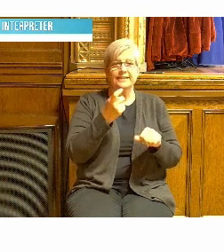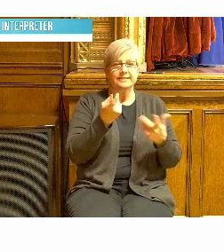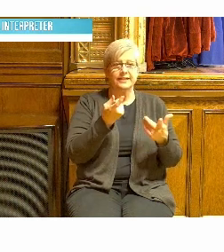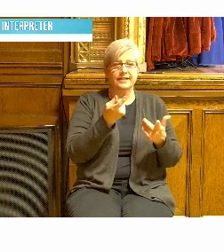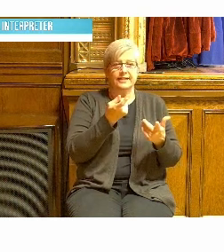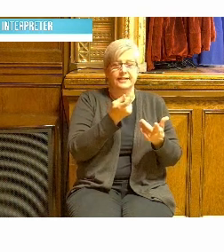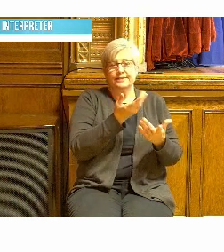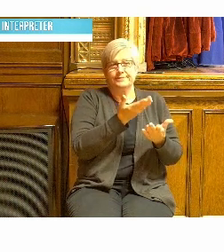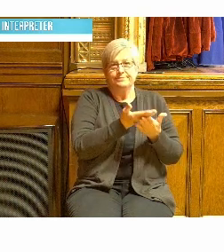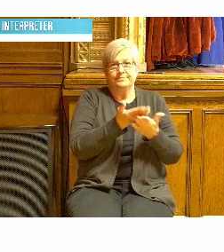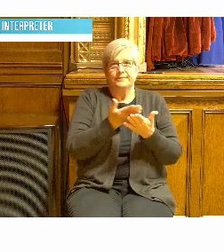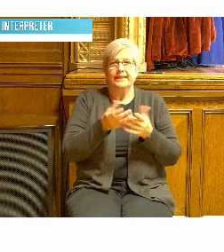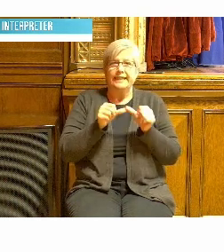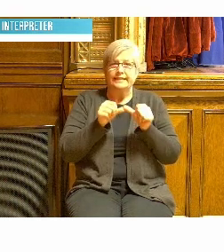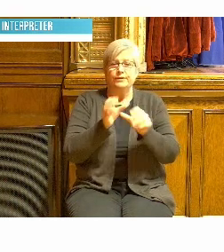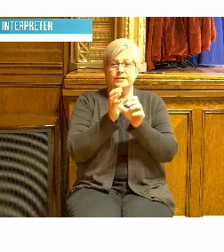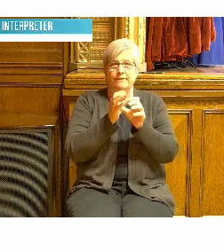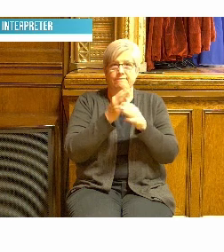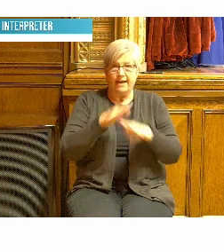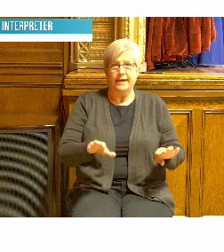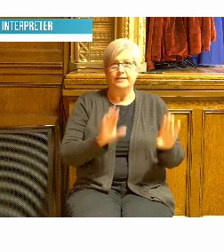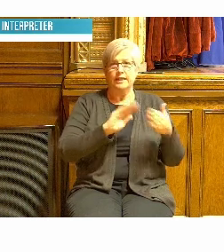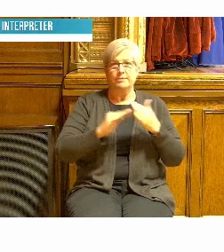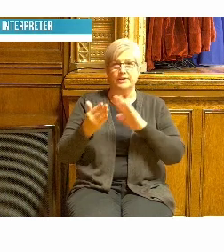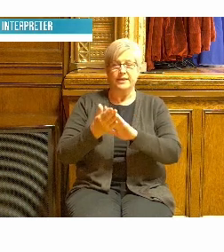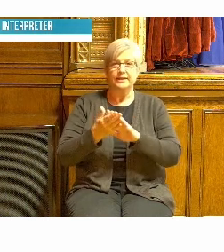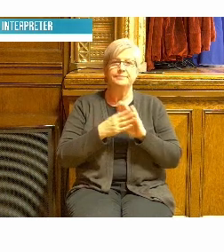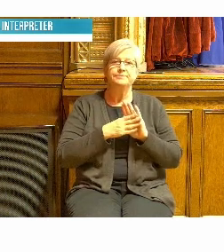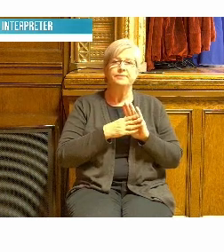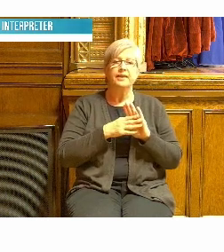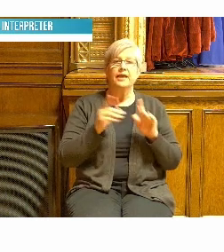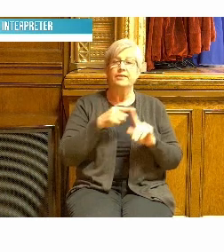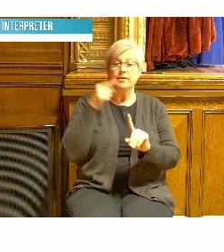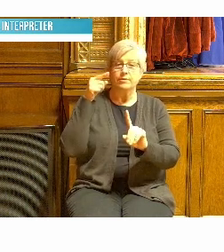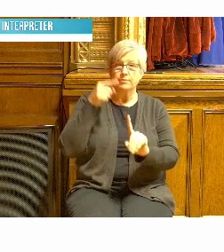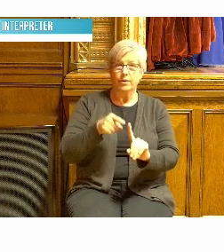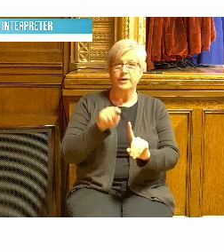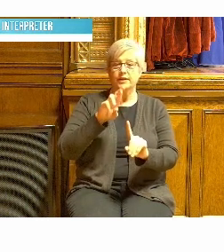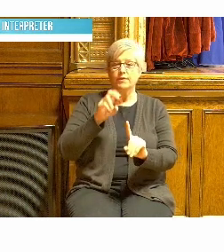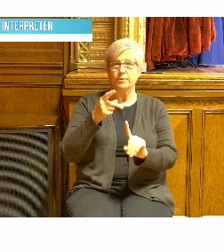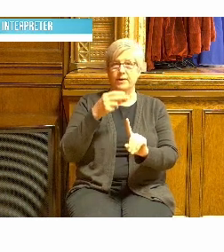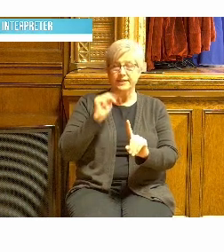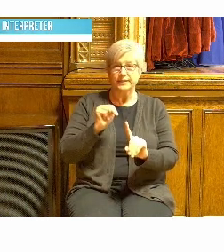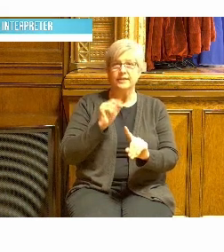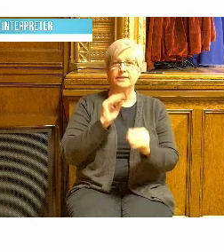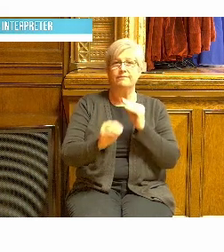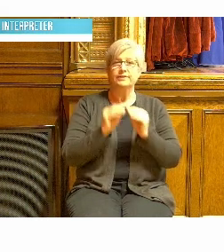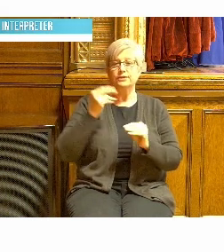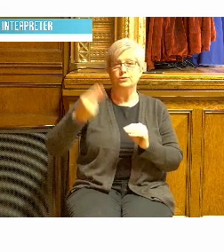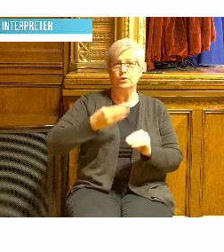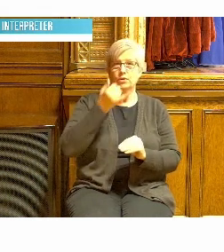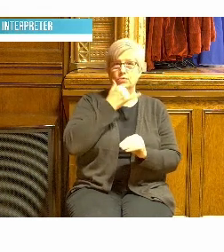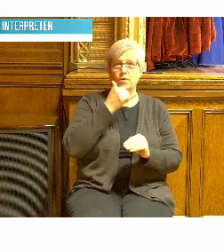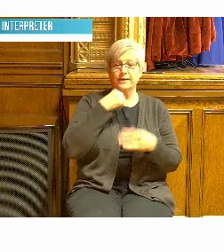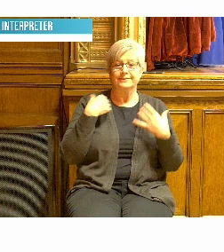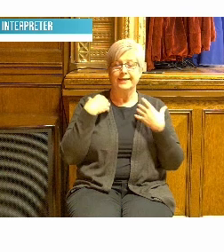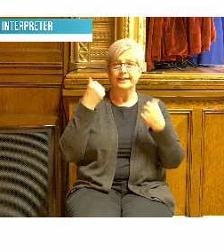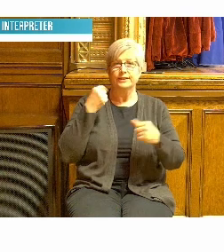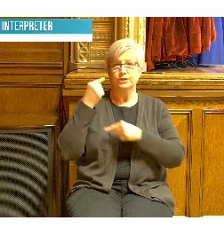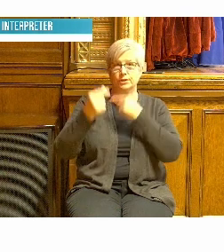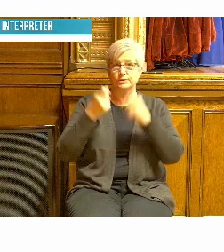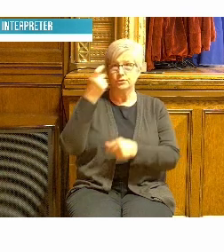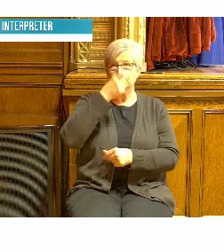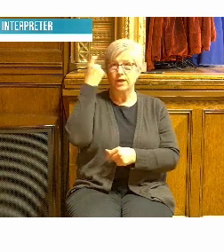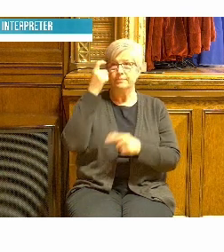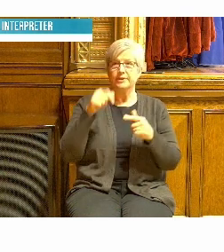to divide our community. It's about righting the historical wrongs, healing generational trauma, and